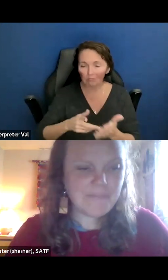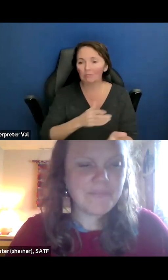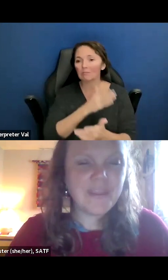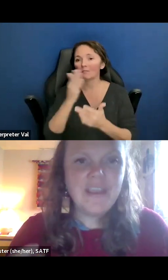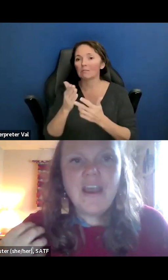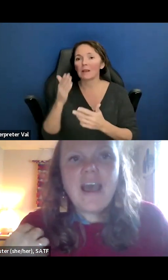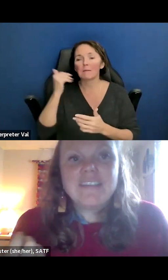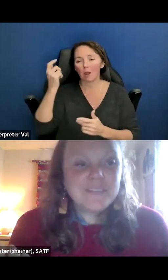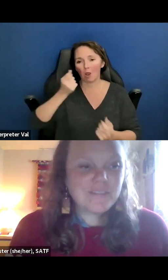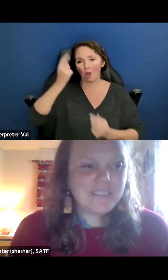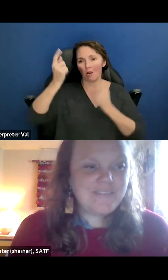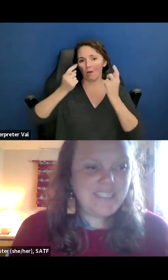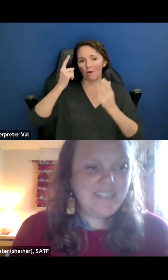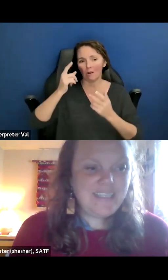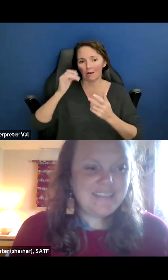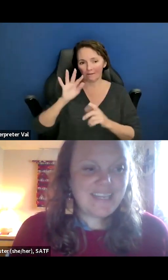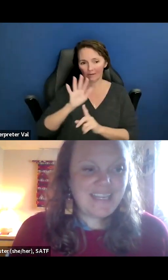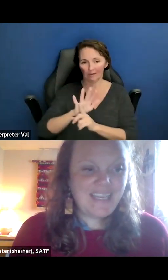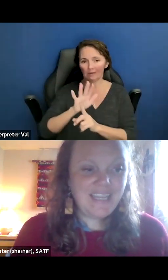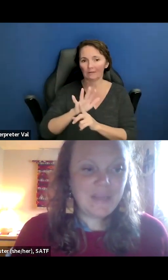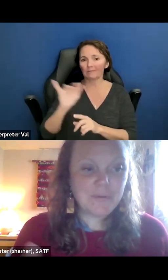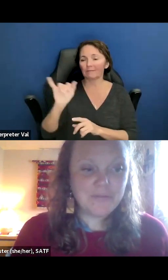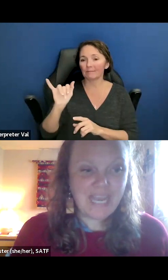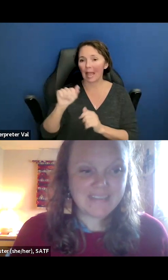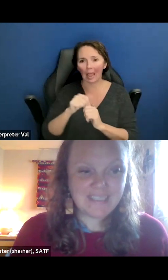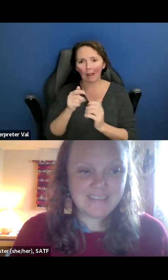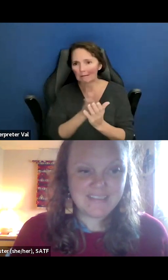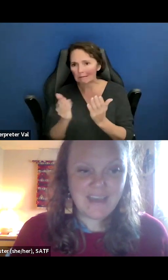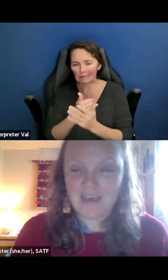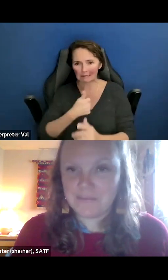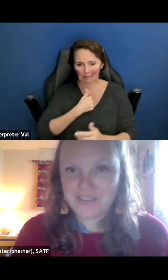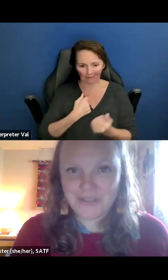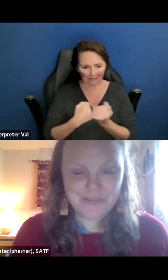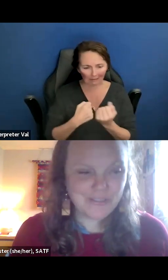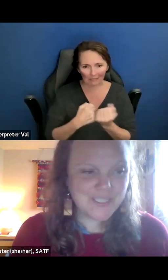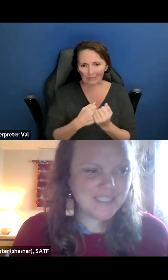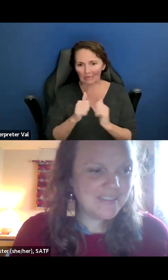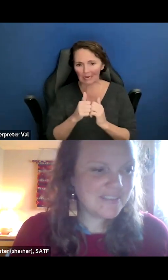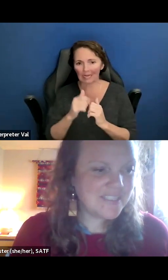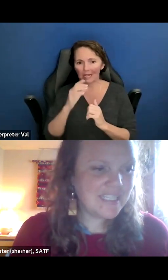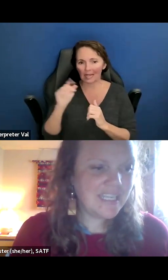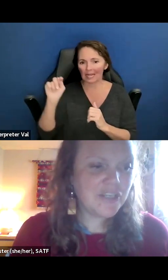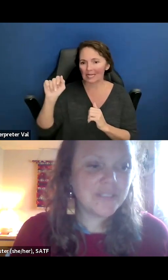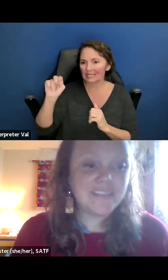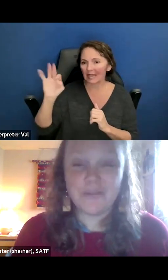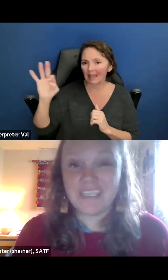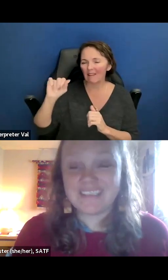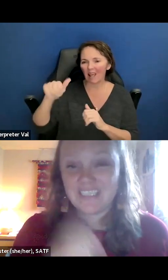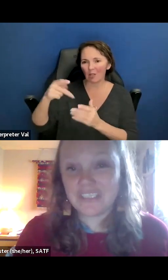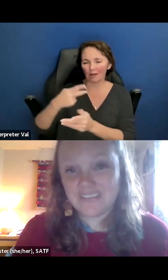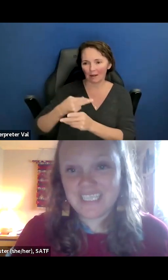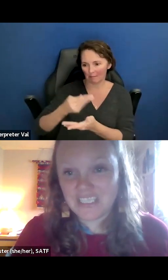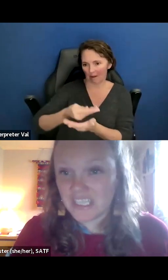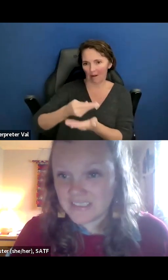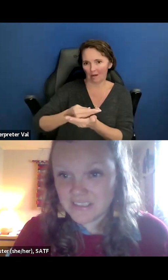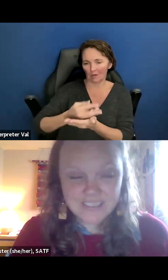to that. As a result, they've seen things like improved access to services. They've seen increased